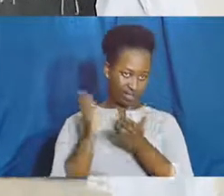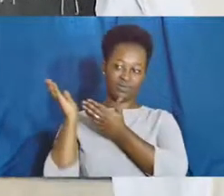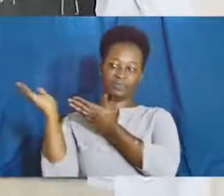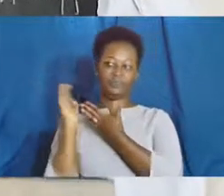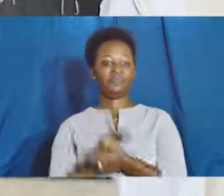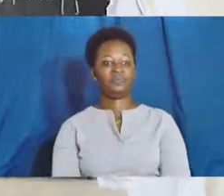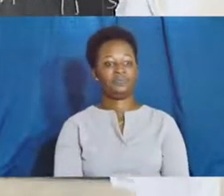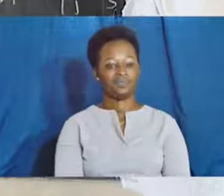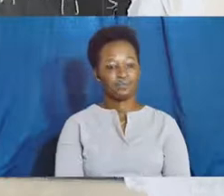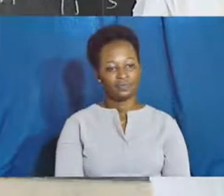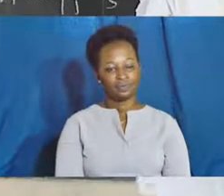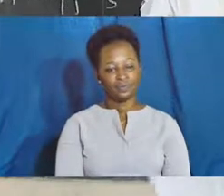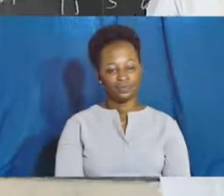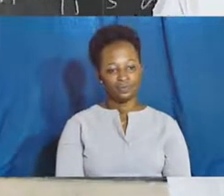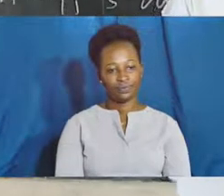state that